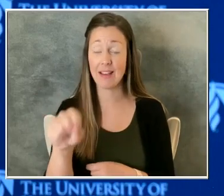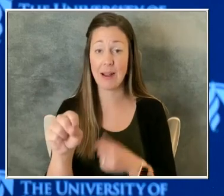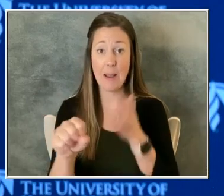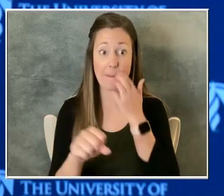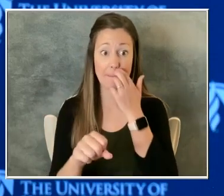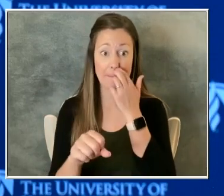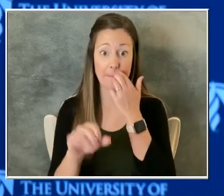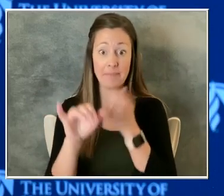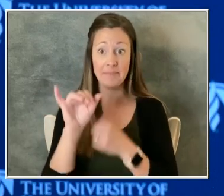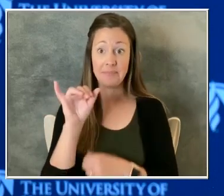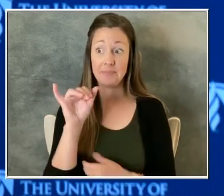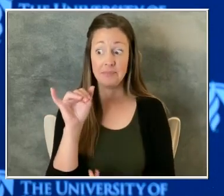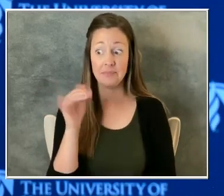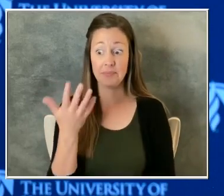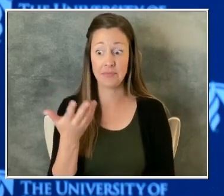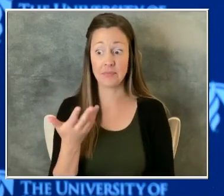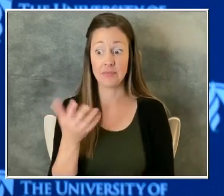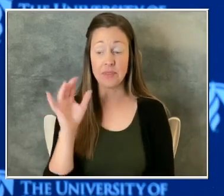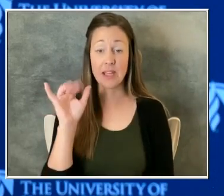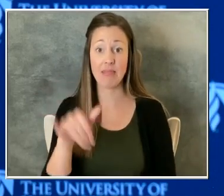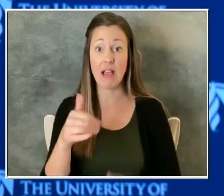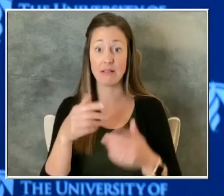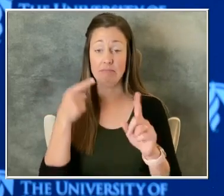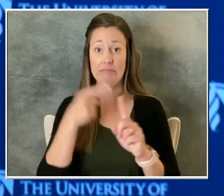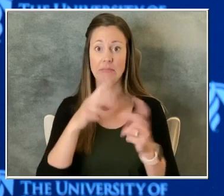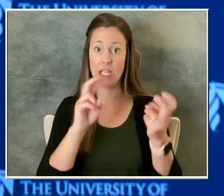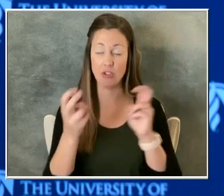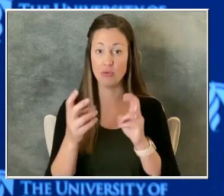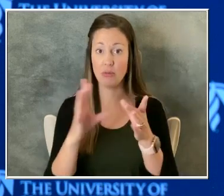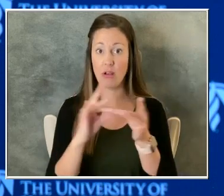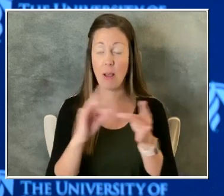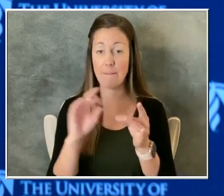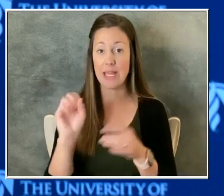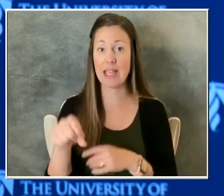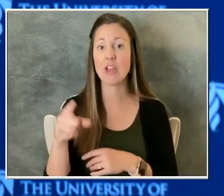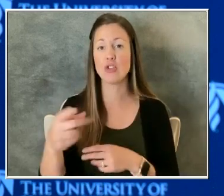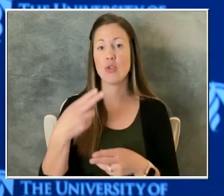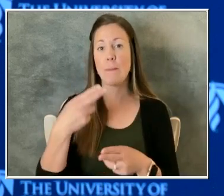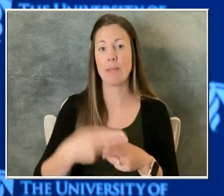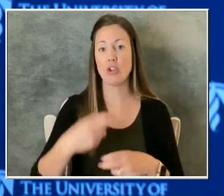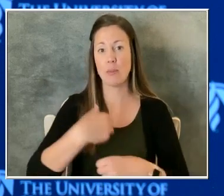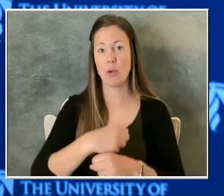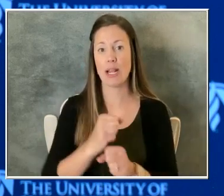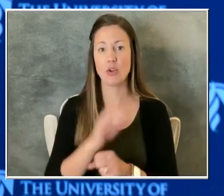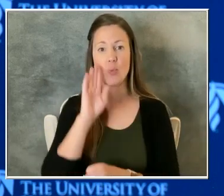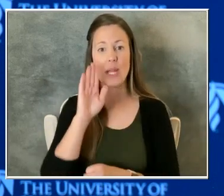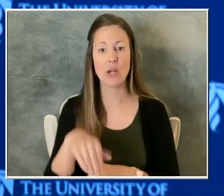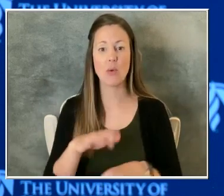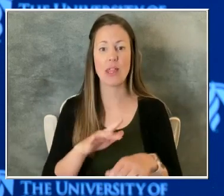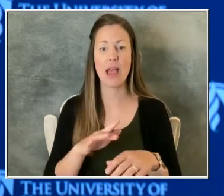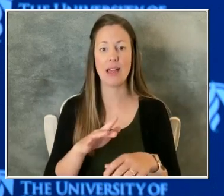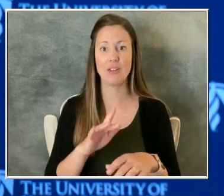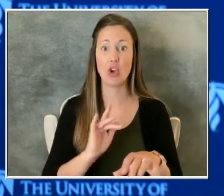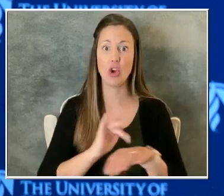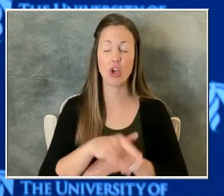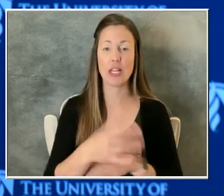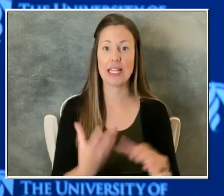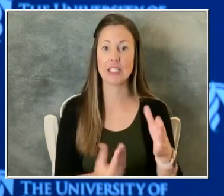biggest issue or comment. Certainly, you mentioned production. We know that early on in the spring they said